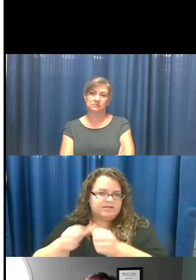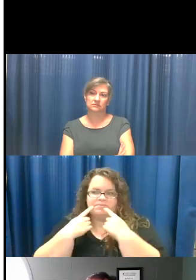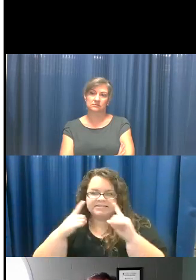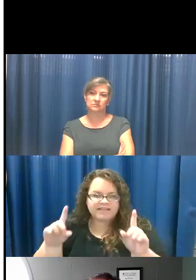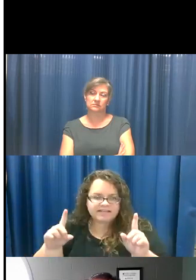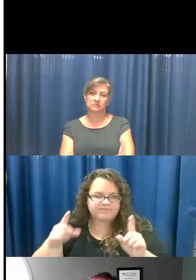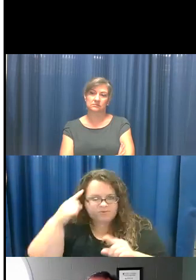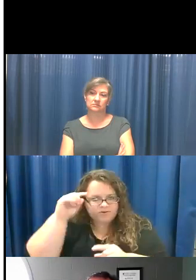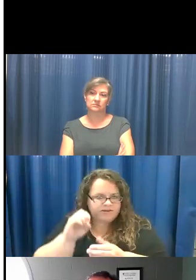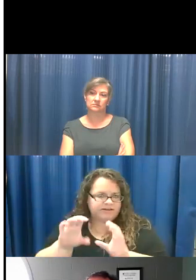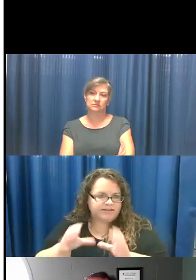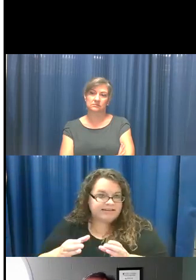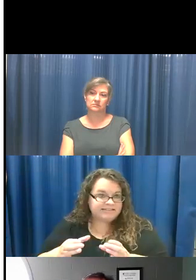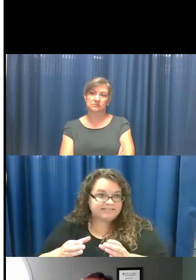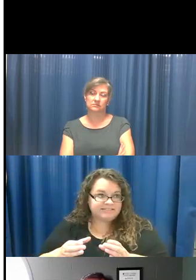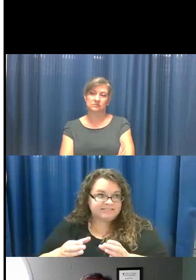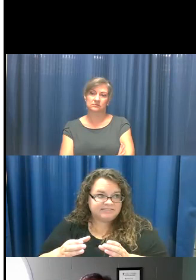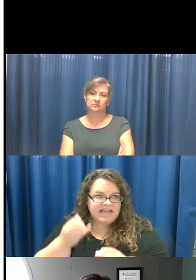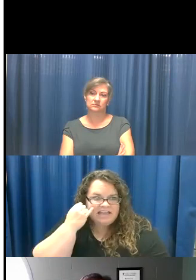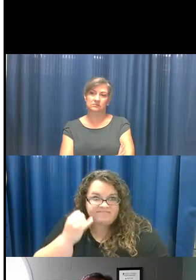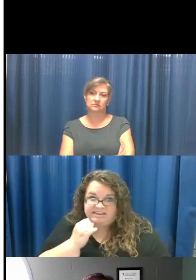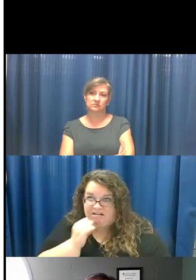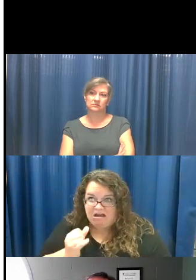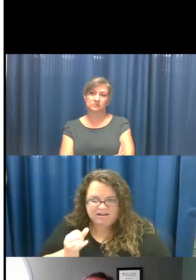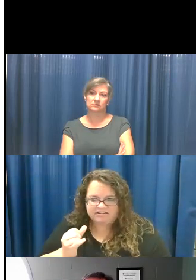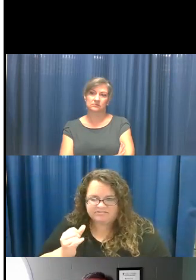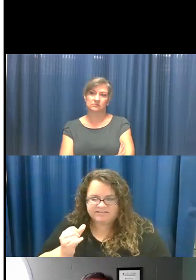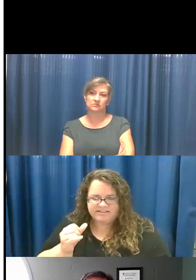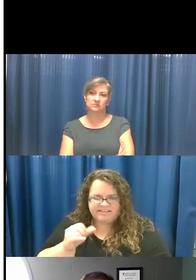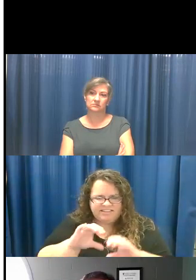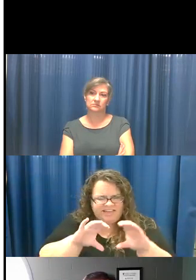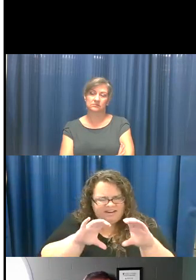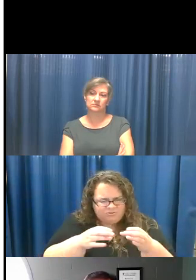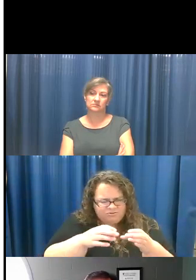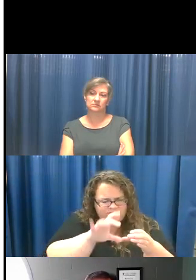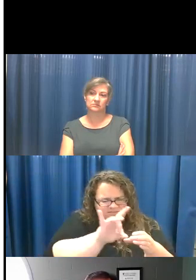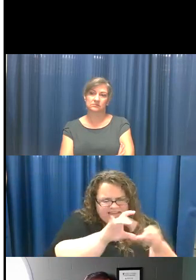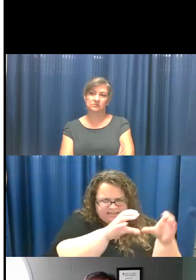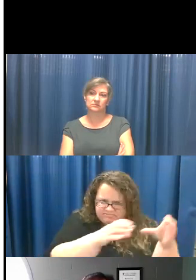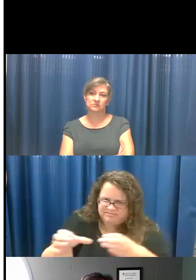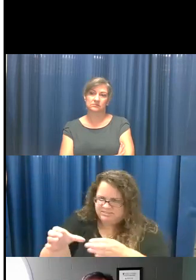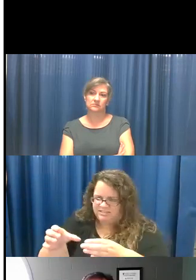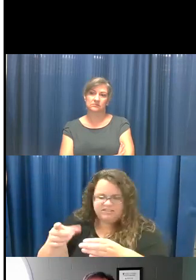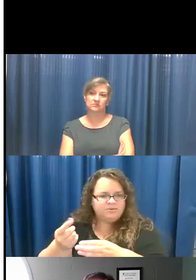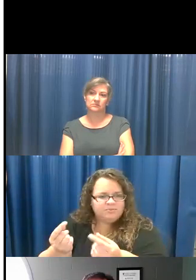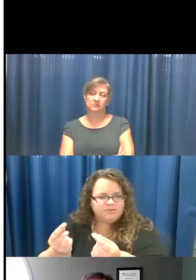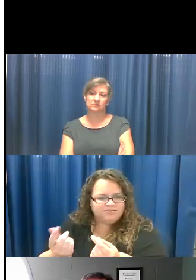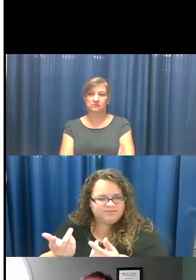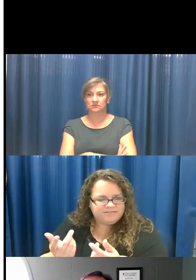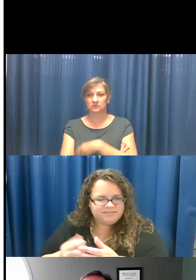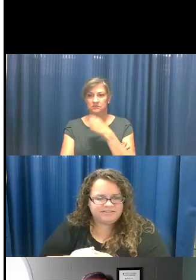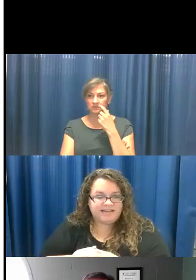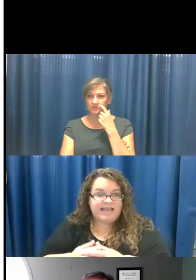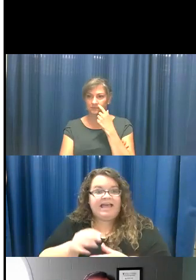Because otherwise, that's a real challenge for those students, as well as the instructor, to take care of, for example, 8